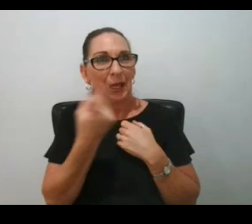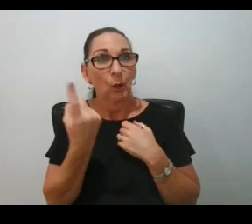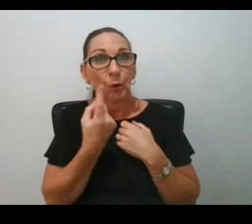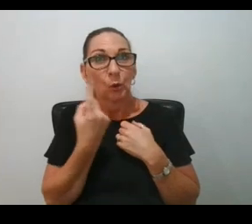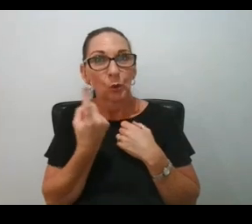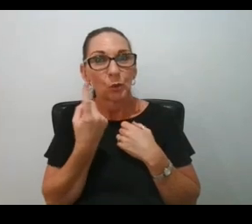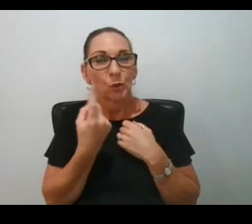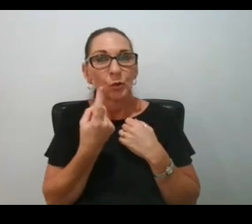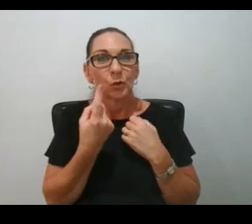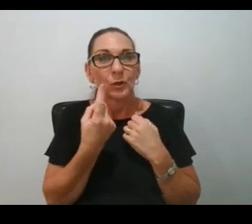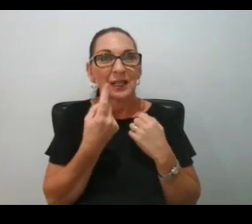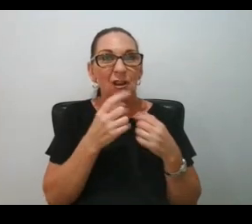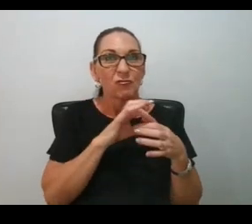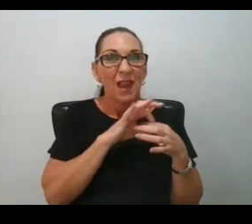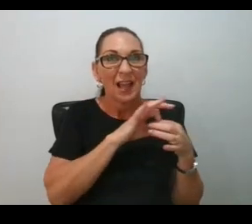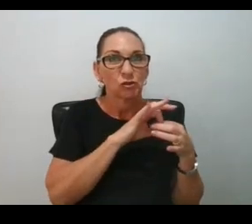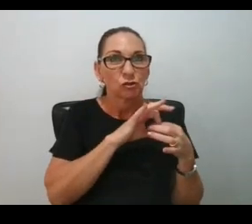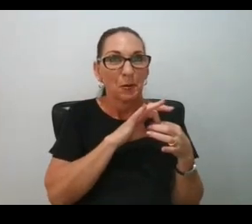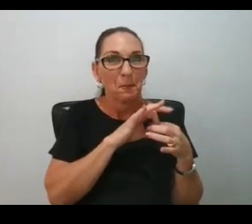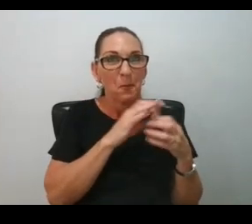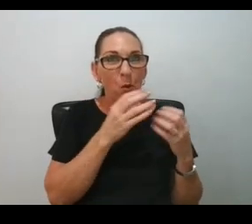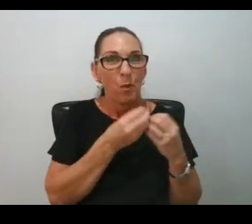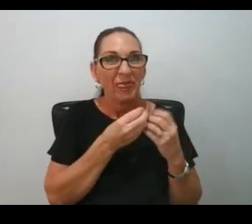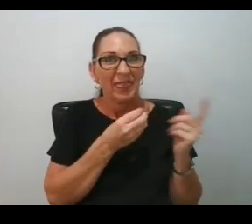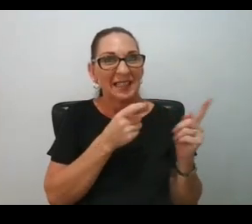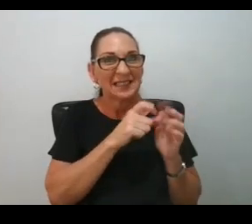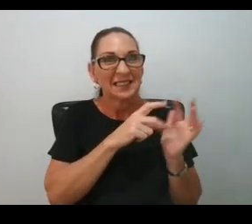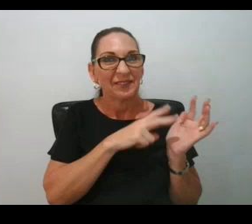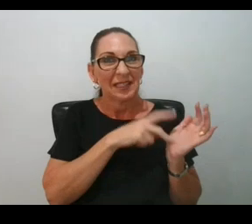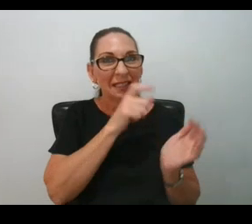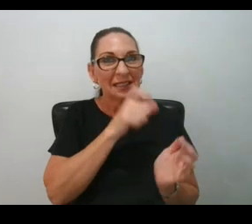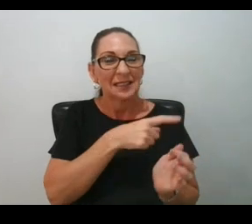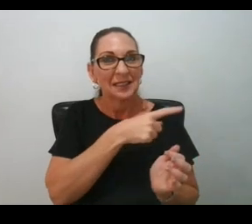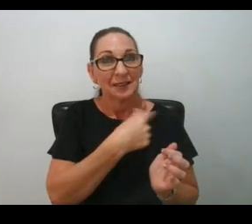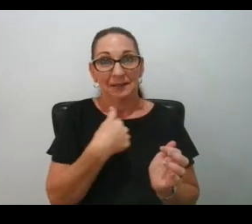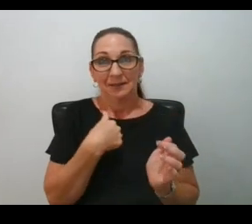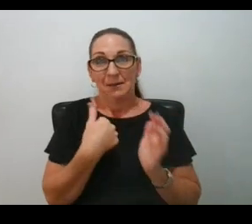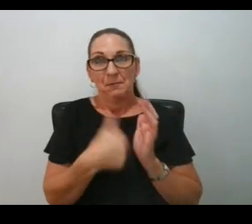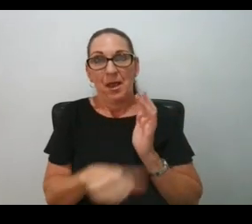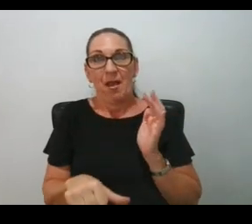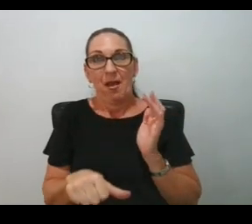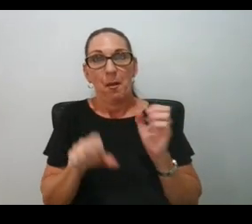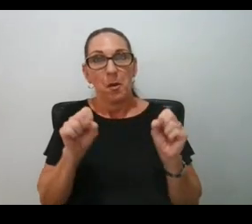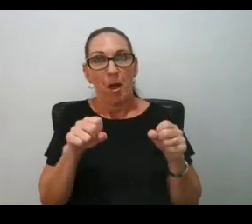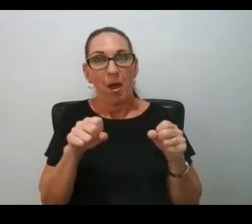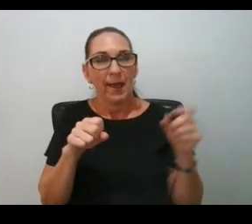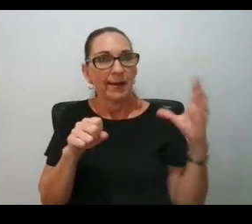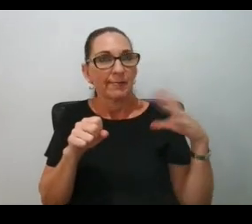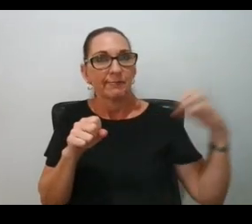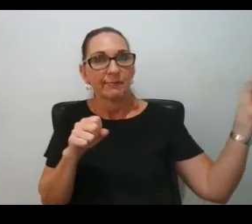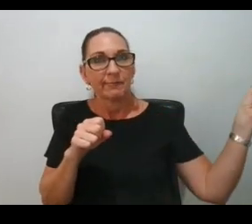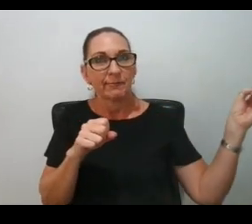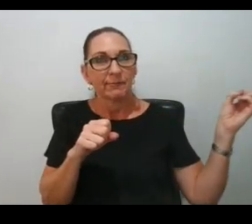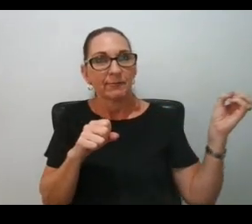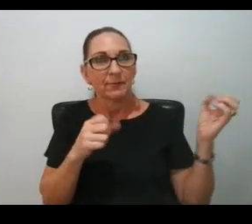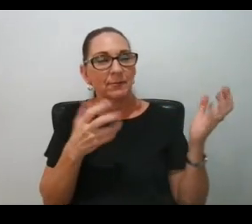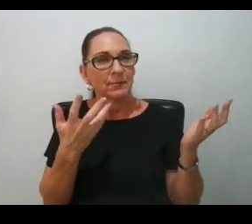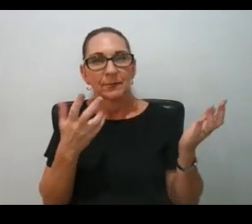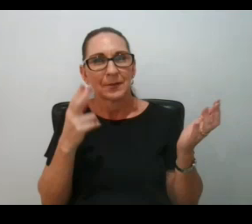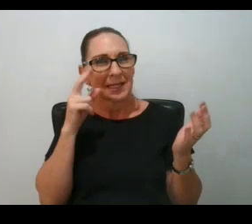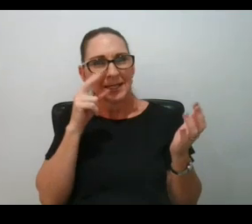motorbike outright and never seen it because her ex has taken it, or has been put as a joint borrower on a motorbike loan. I don't know what it is about young males and